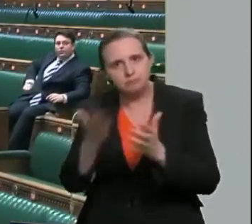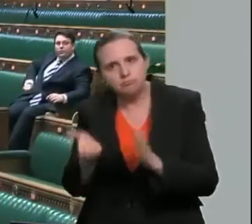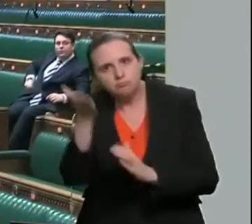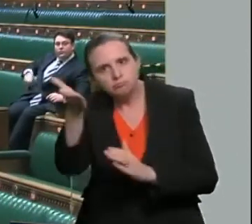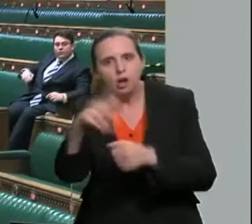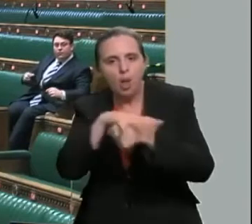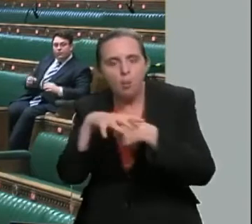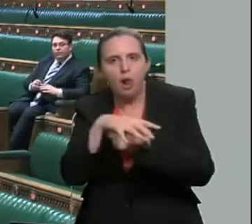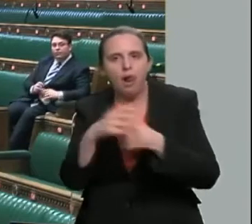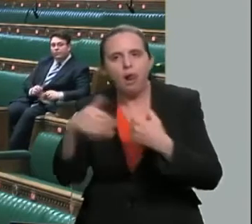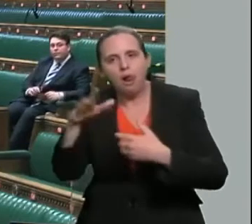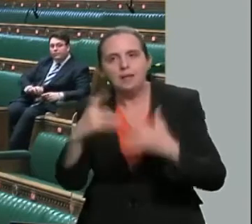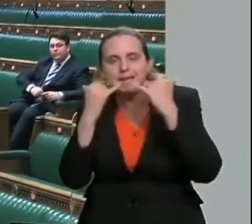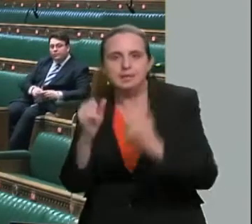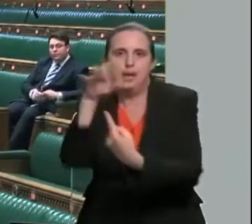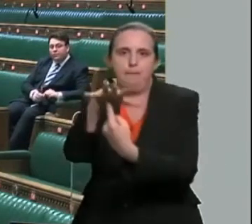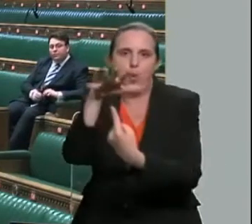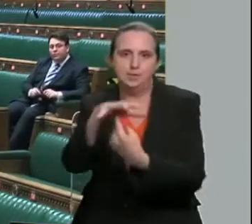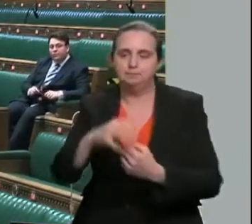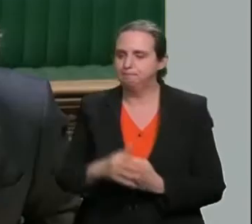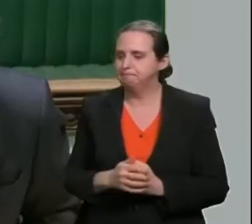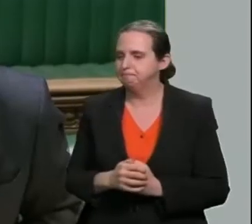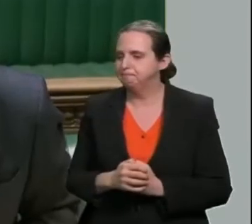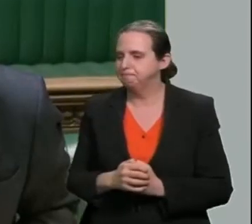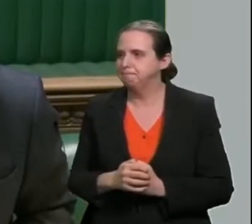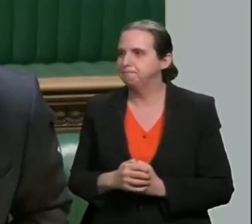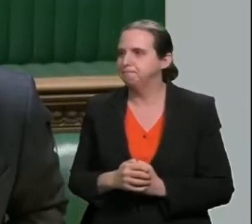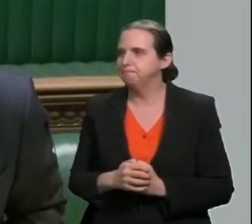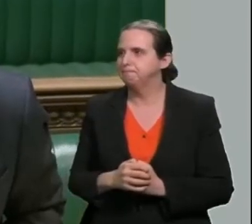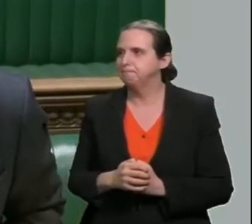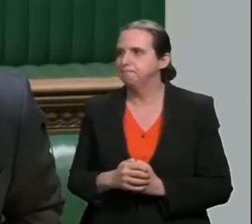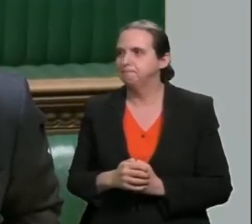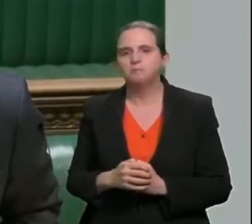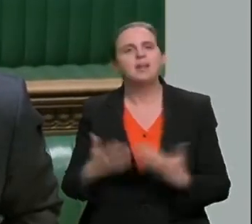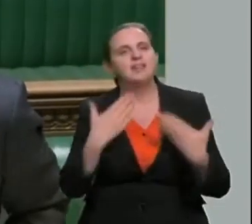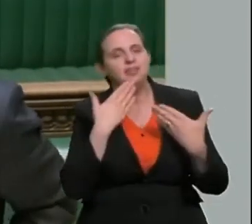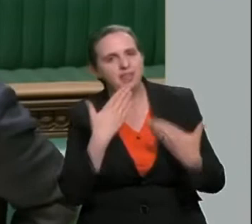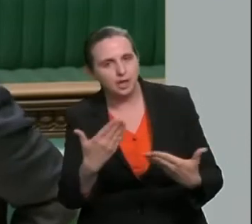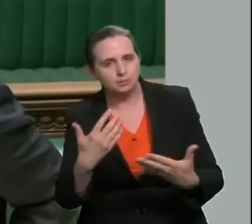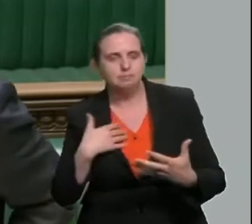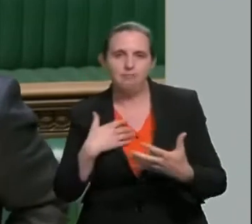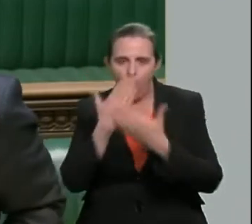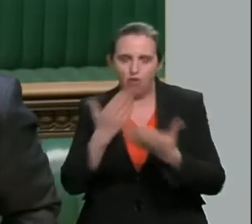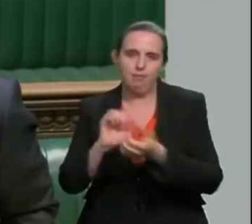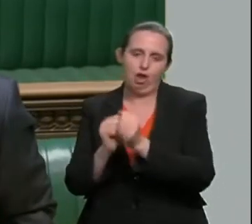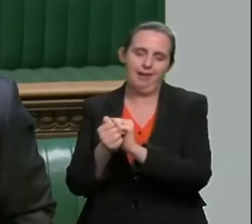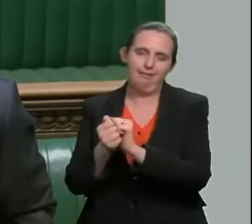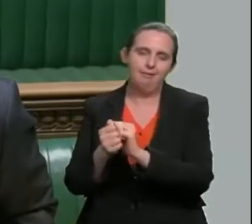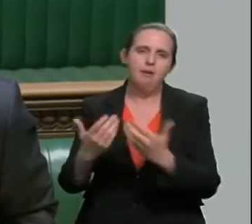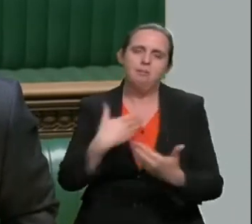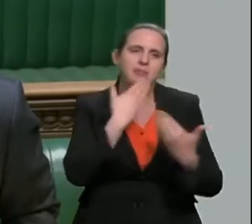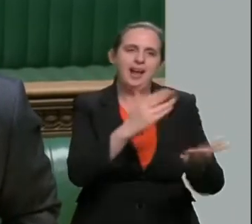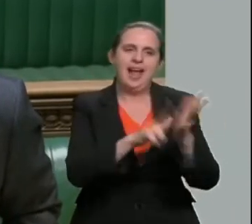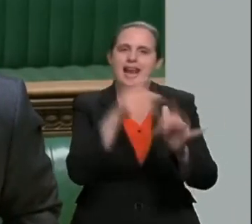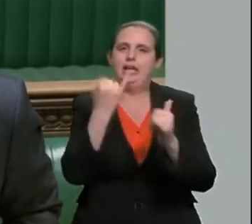Speaker. I thank my honourable friend for raising it, and indeed I join him in thanking the NHS staff who are scaling up testings, the surge